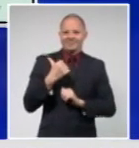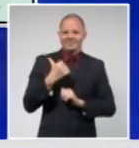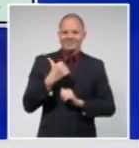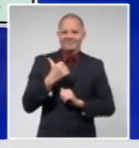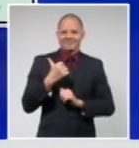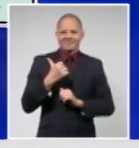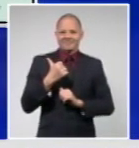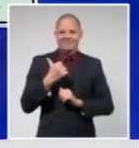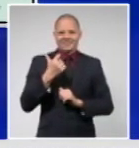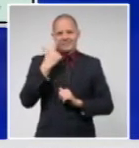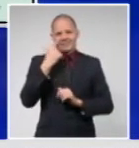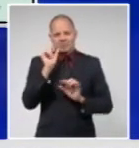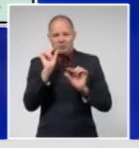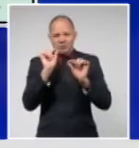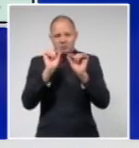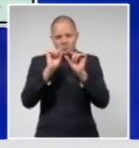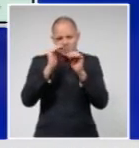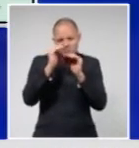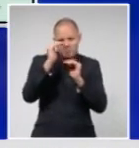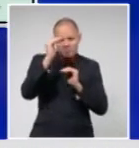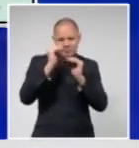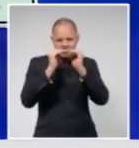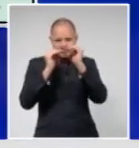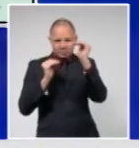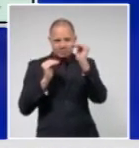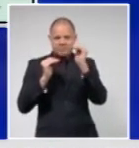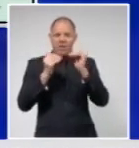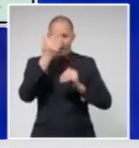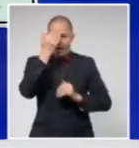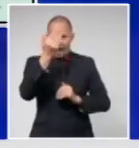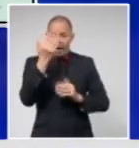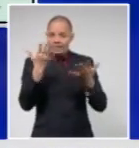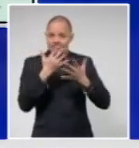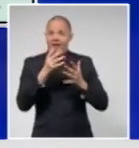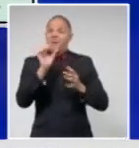647,507 confirmed cases, then